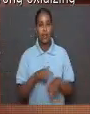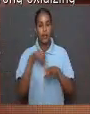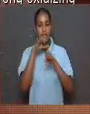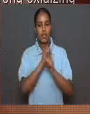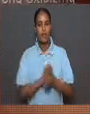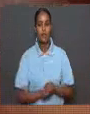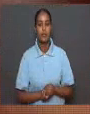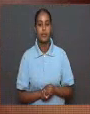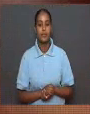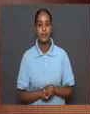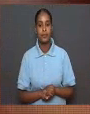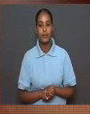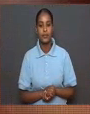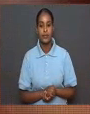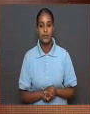Time's up.